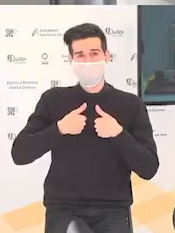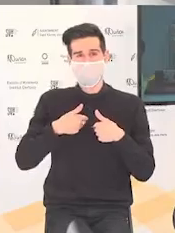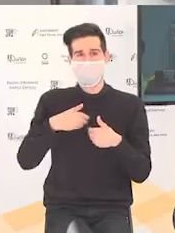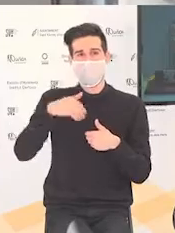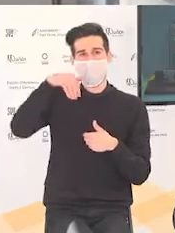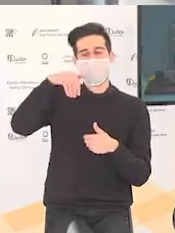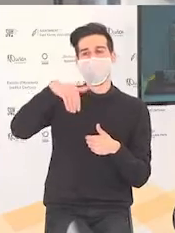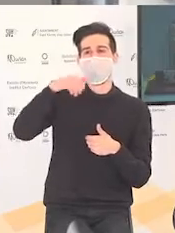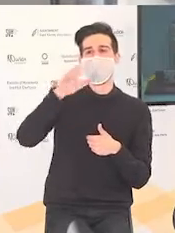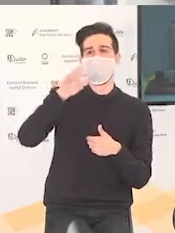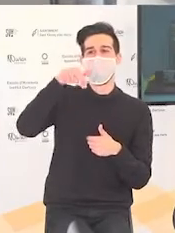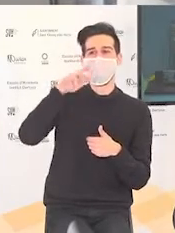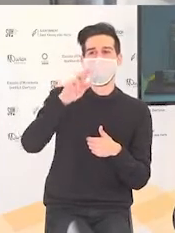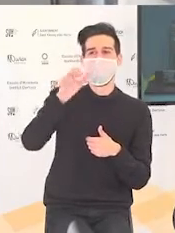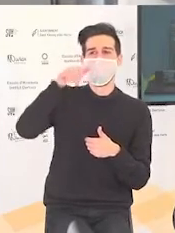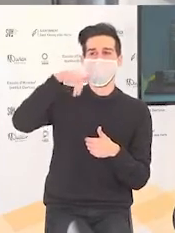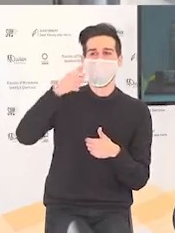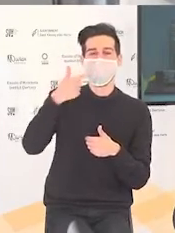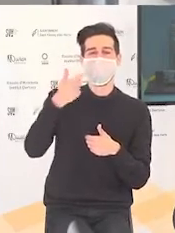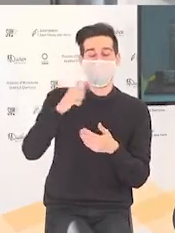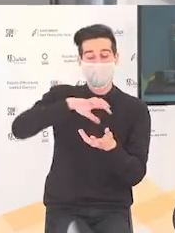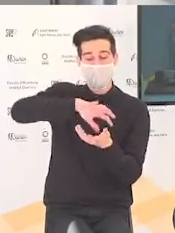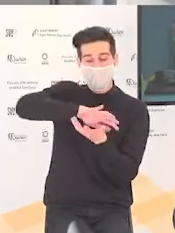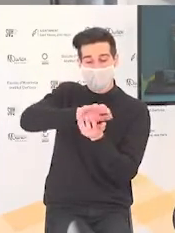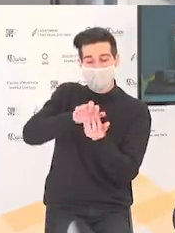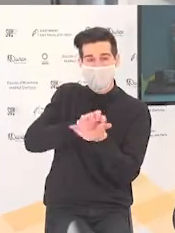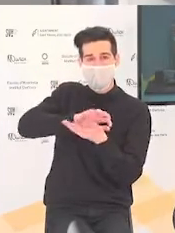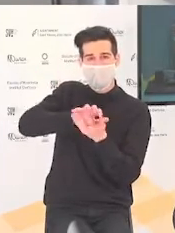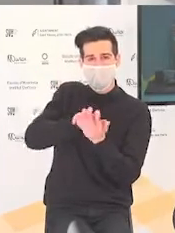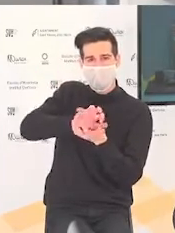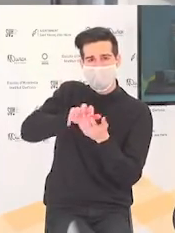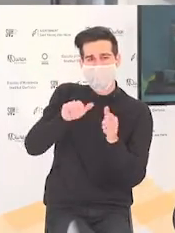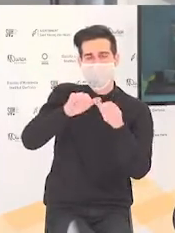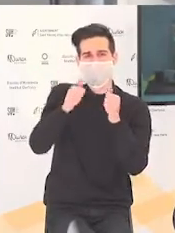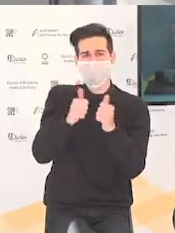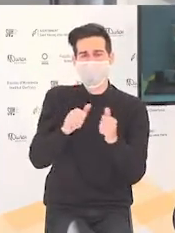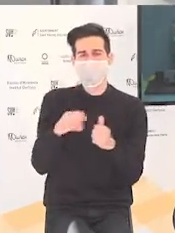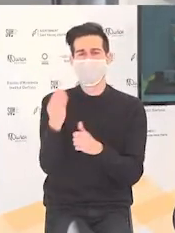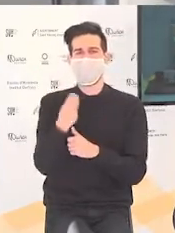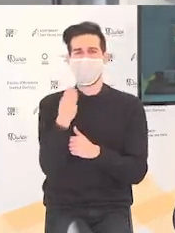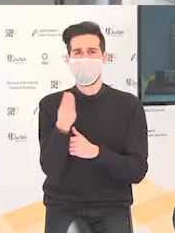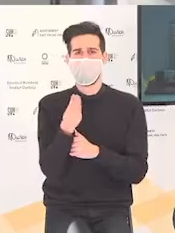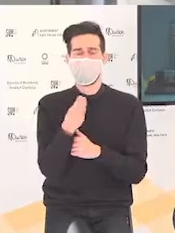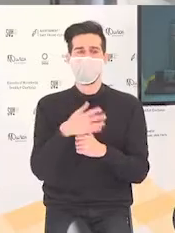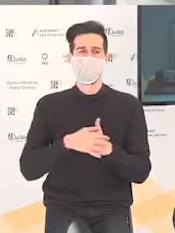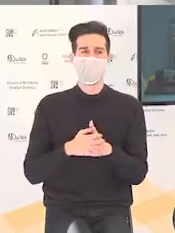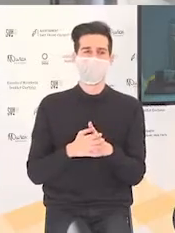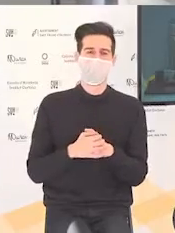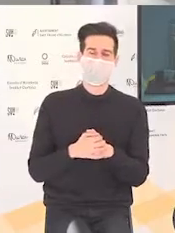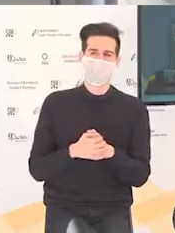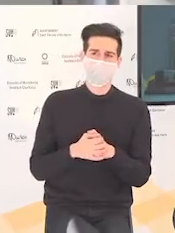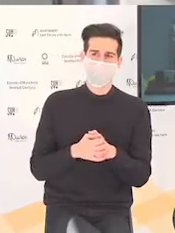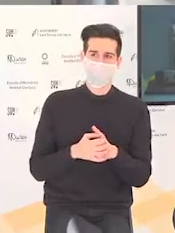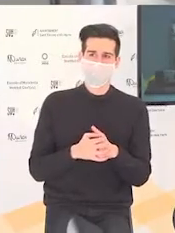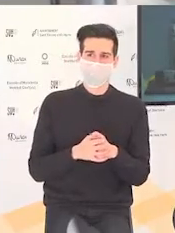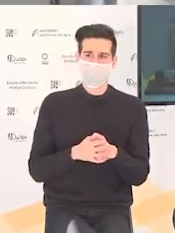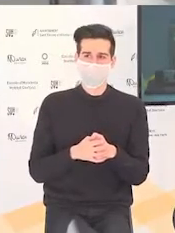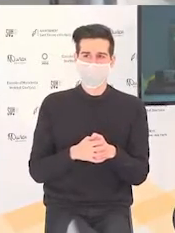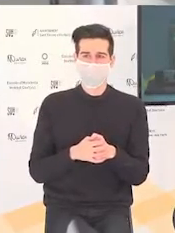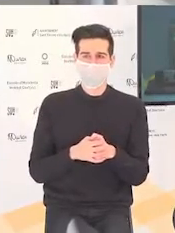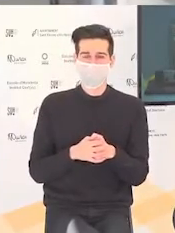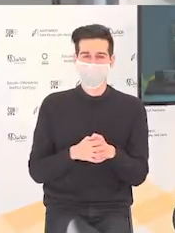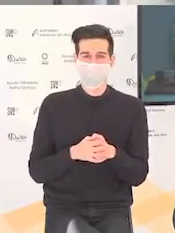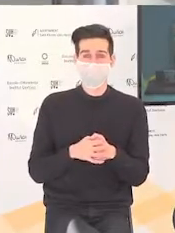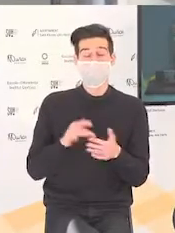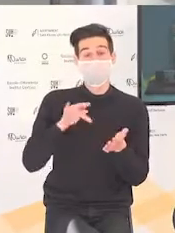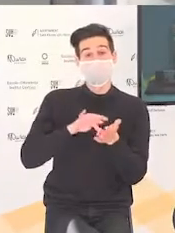bonita forma redondeada. If I use normal potato starch, it will work, but in the oven, the meringues, they will move a little bit. Con el